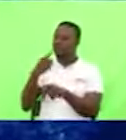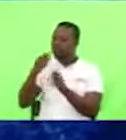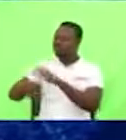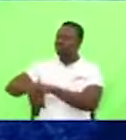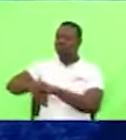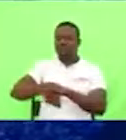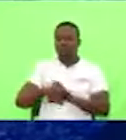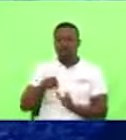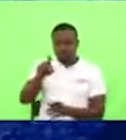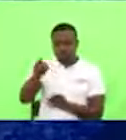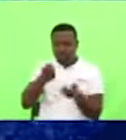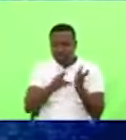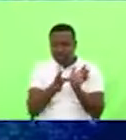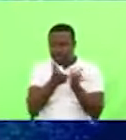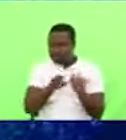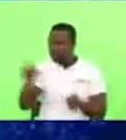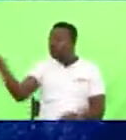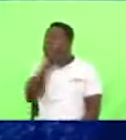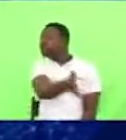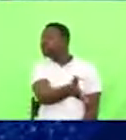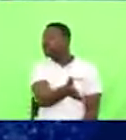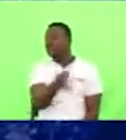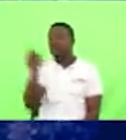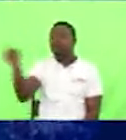around, were you there? Yeah.